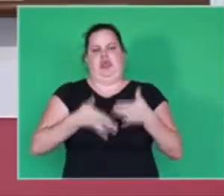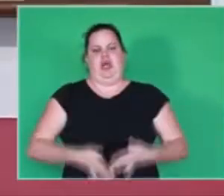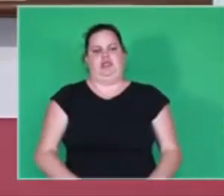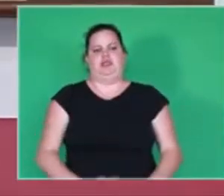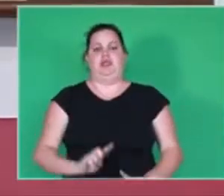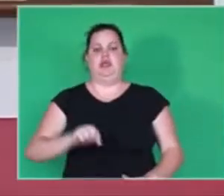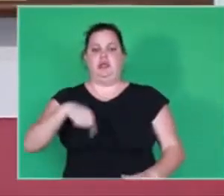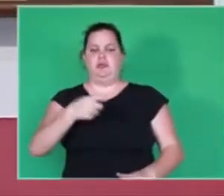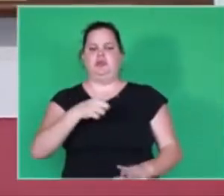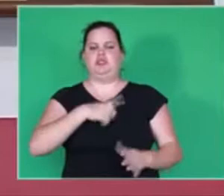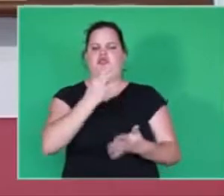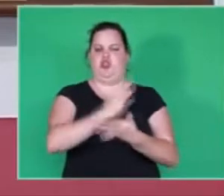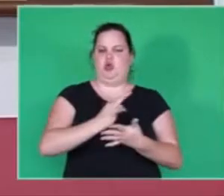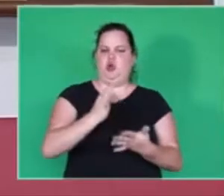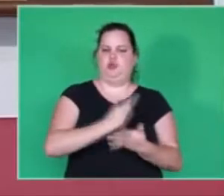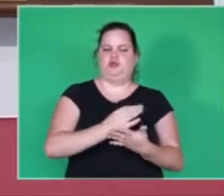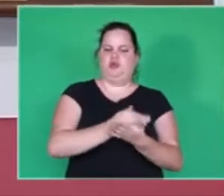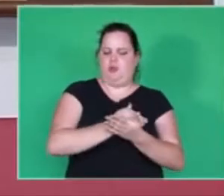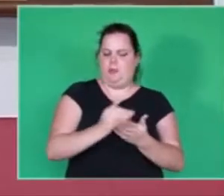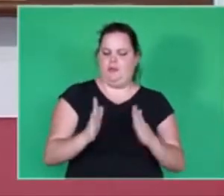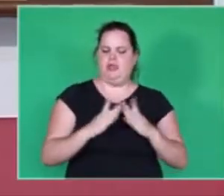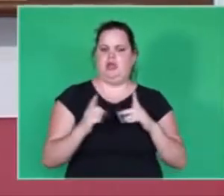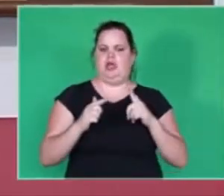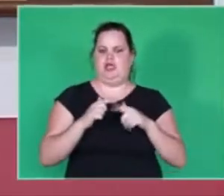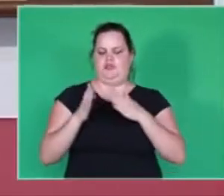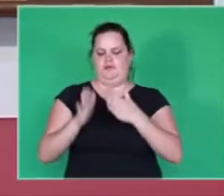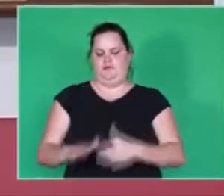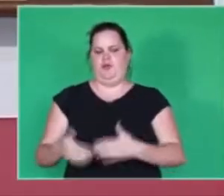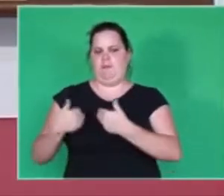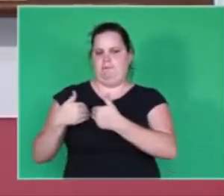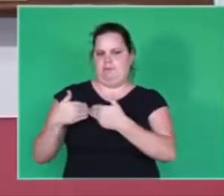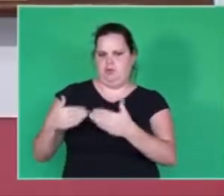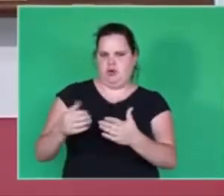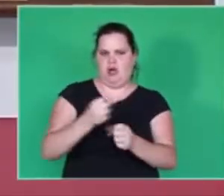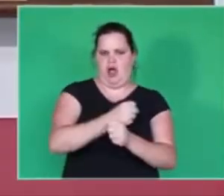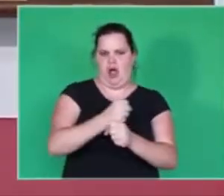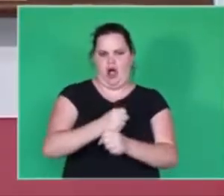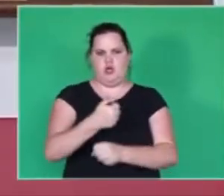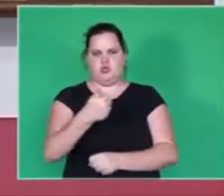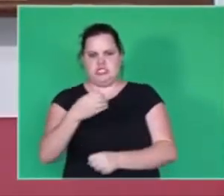came the theology of the early church days, the first 100 years.